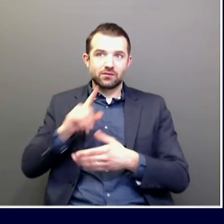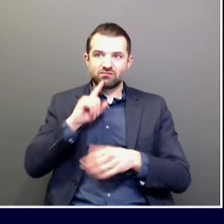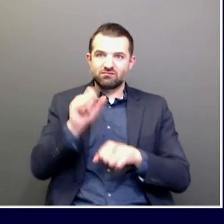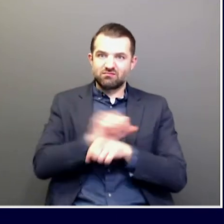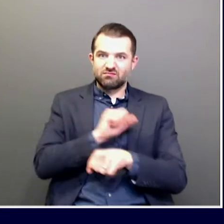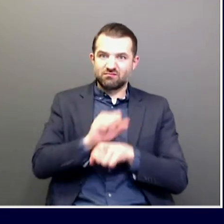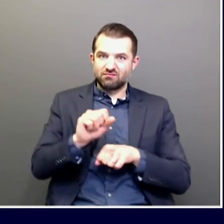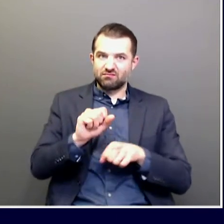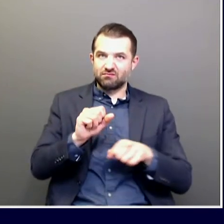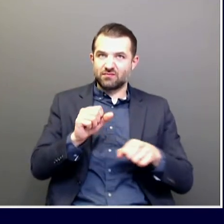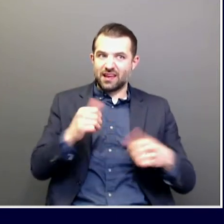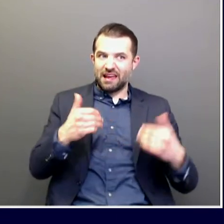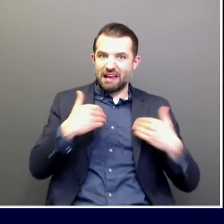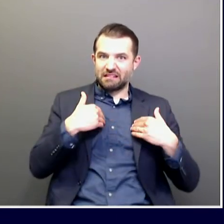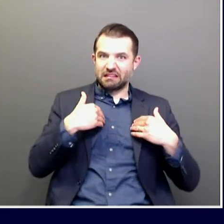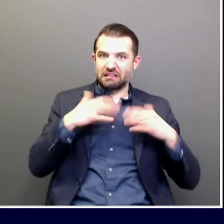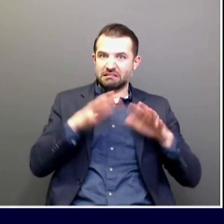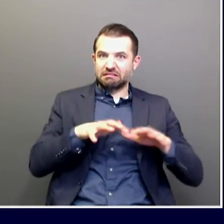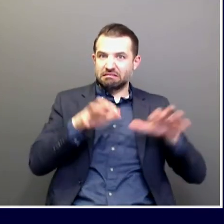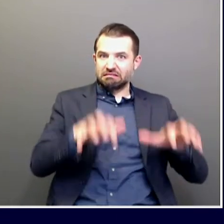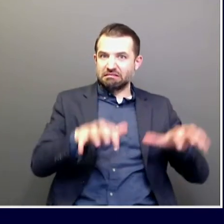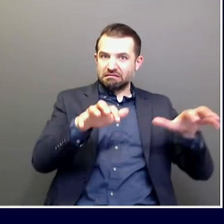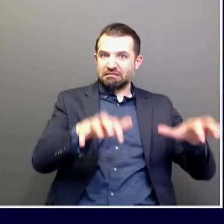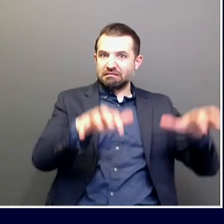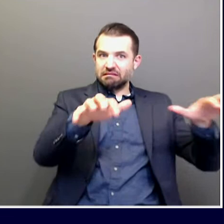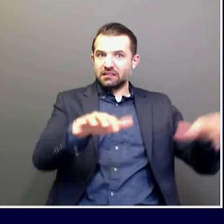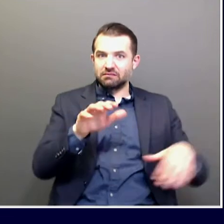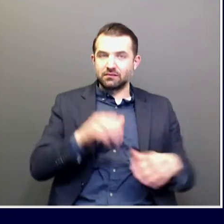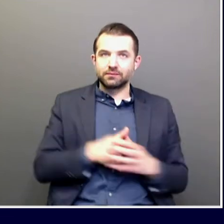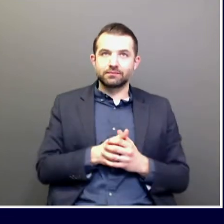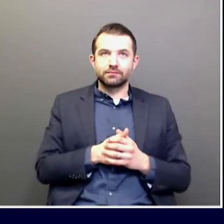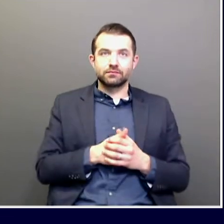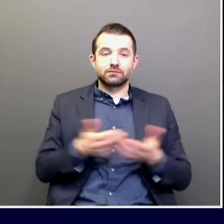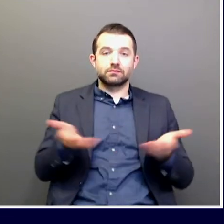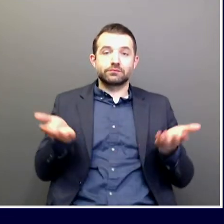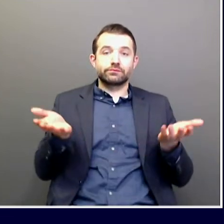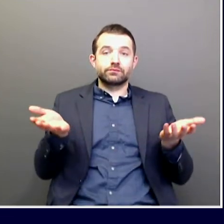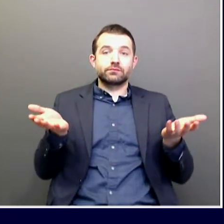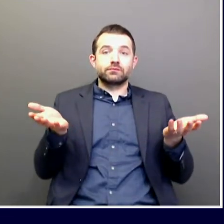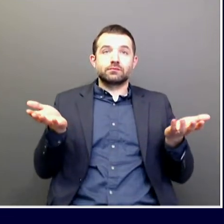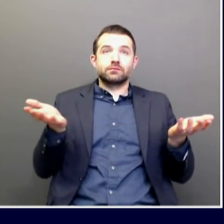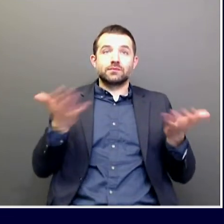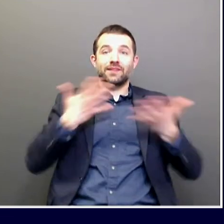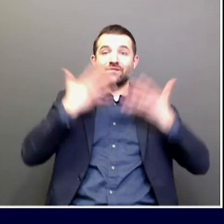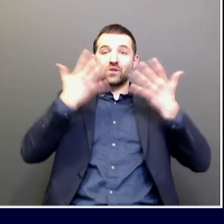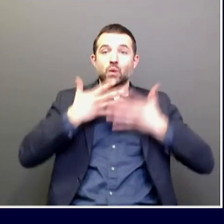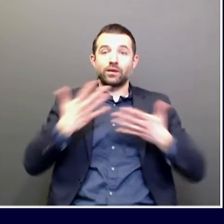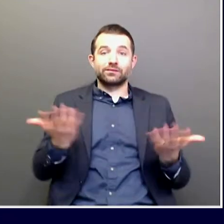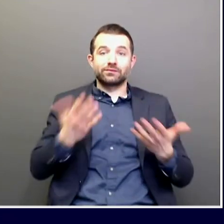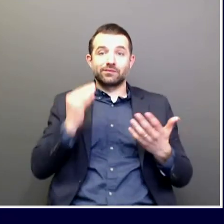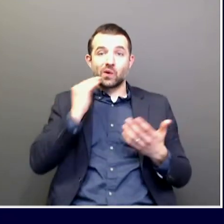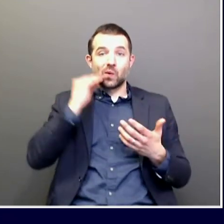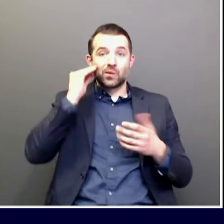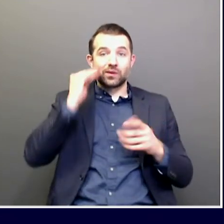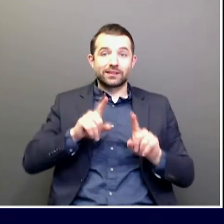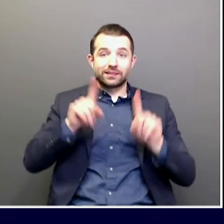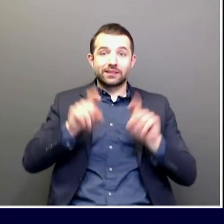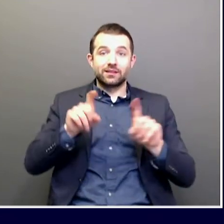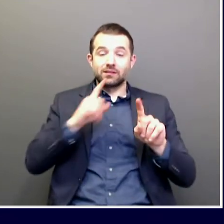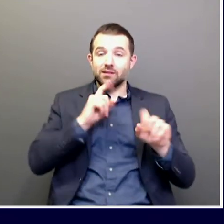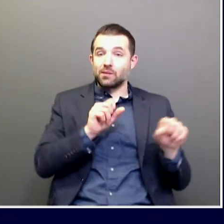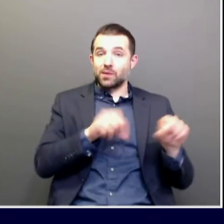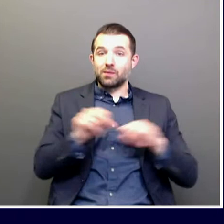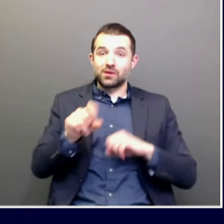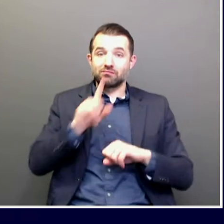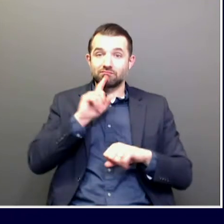Corey, is all of these new innovations that come out, whether it's at-home tests or what have you, they have positives, they